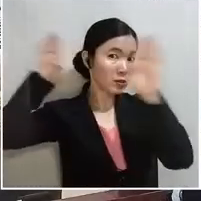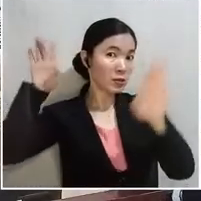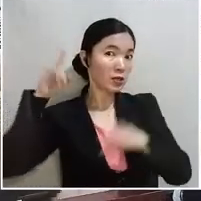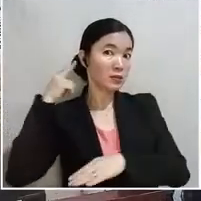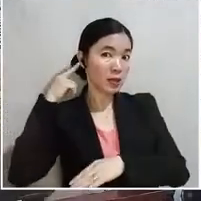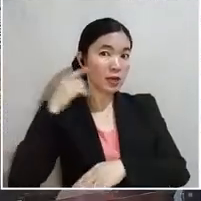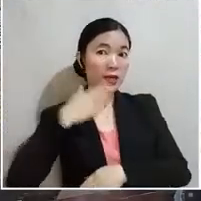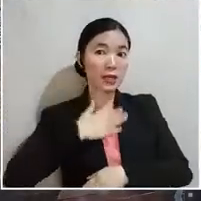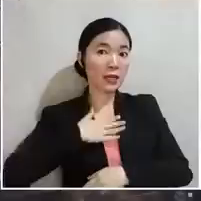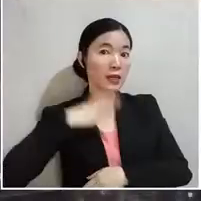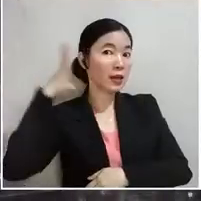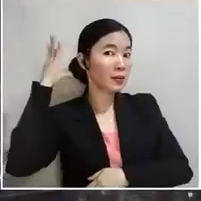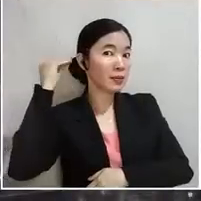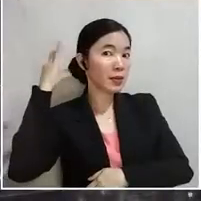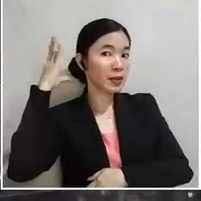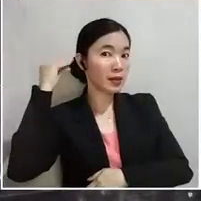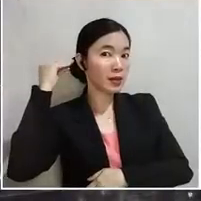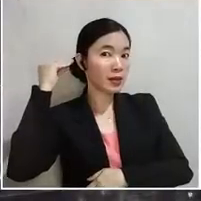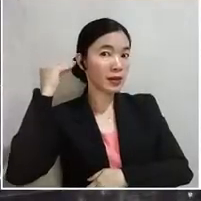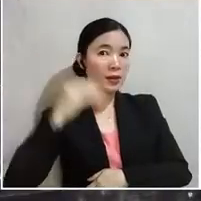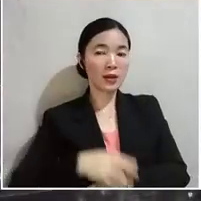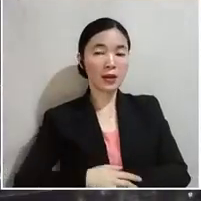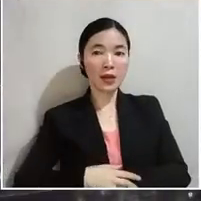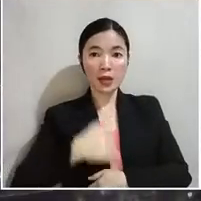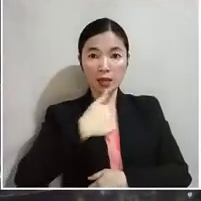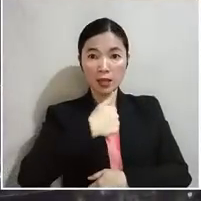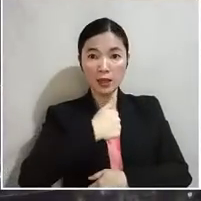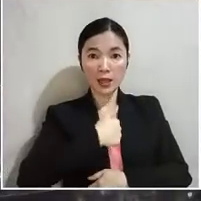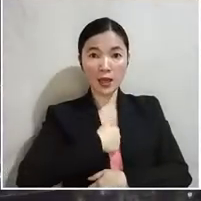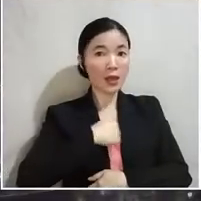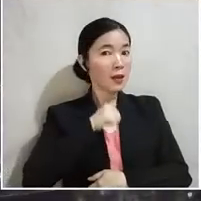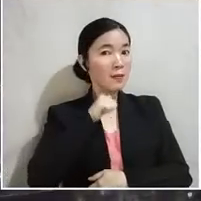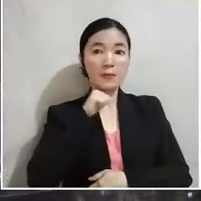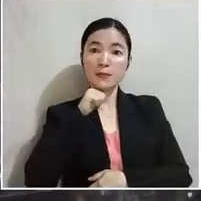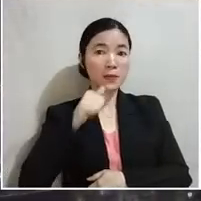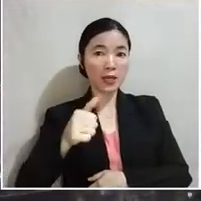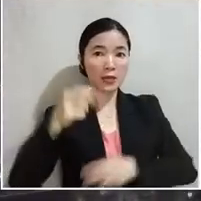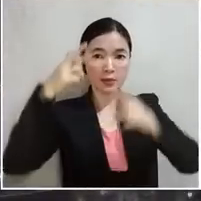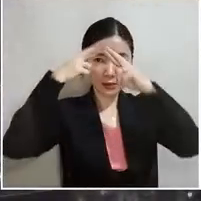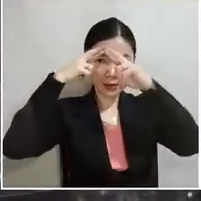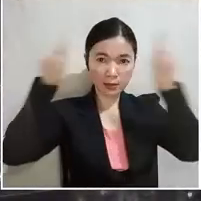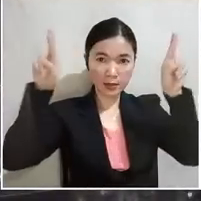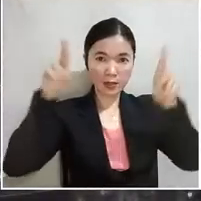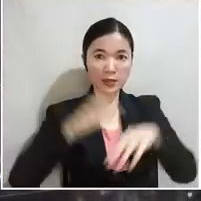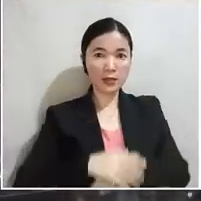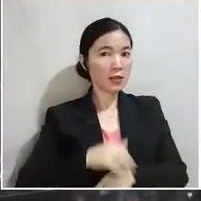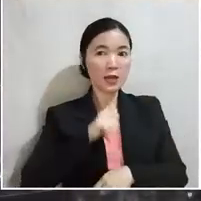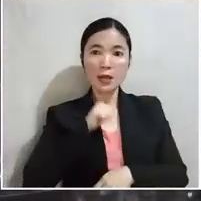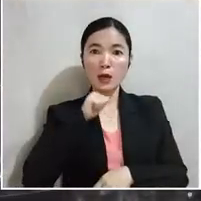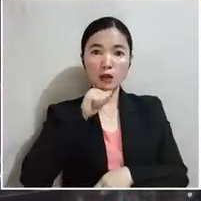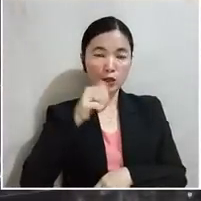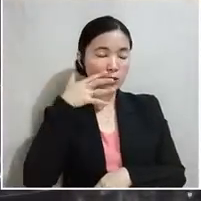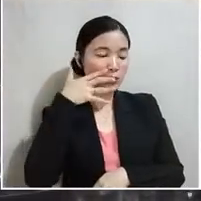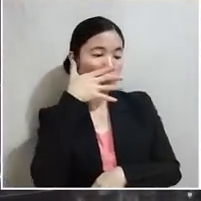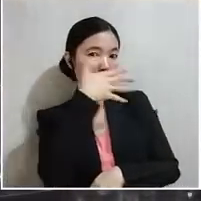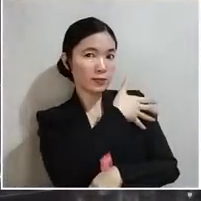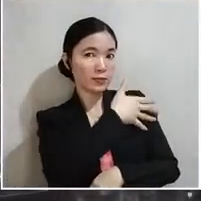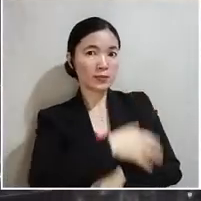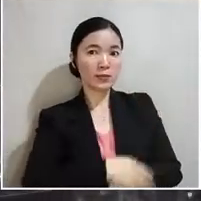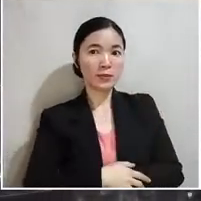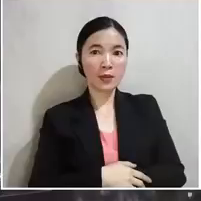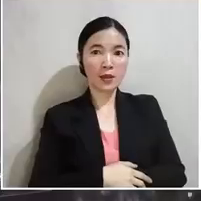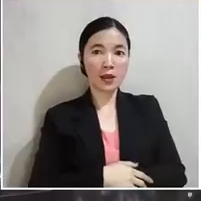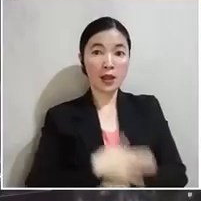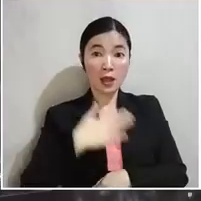hear, and I have not rebelled, have not turned back. I gave my back